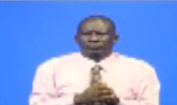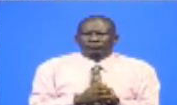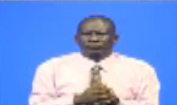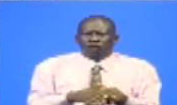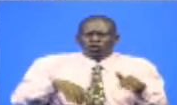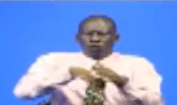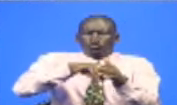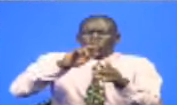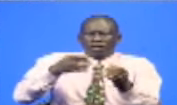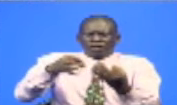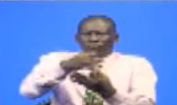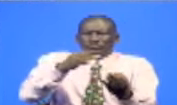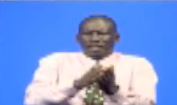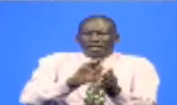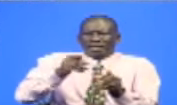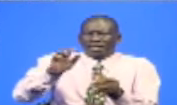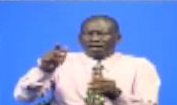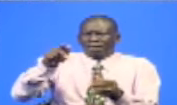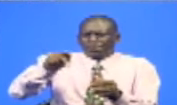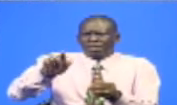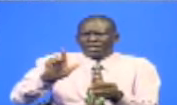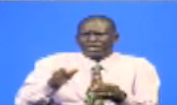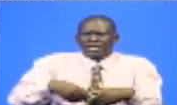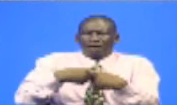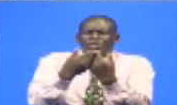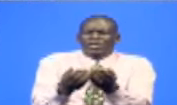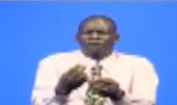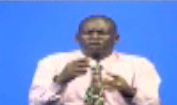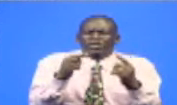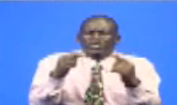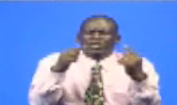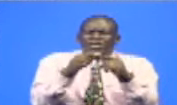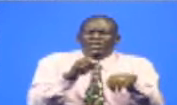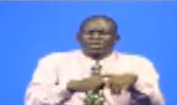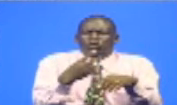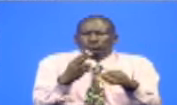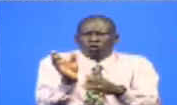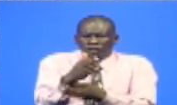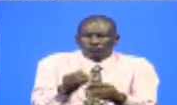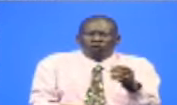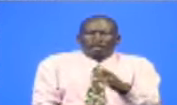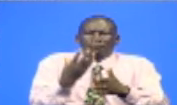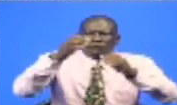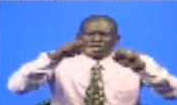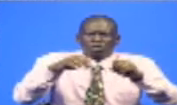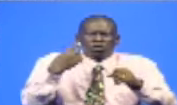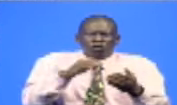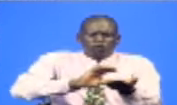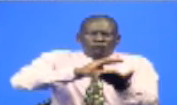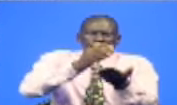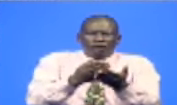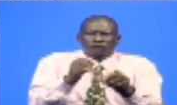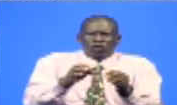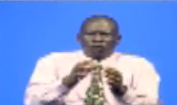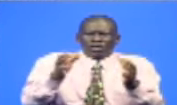Football Kenya Federation and the Kenyan Premier League have been given until 2 p.m. Thursday to come up with an agreement towards the funding of the